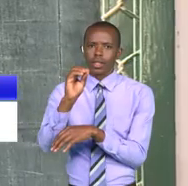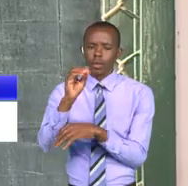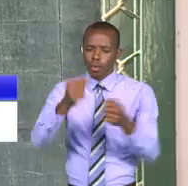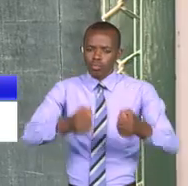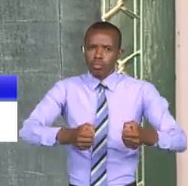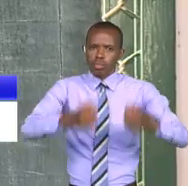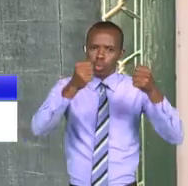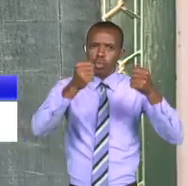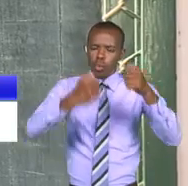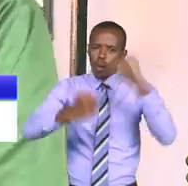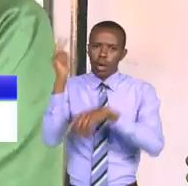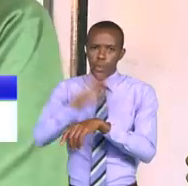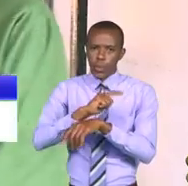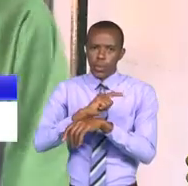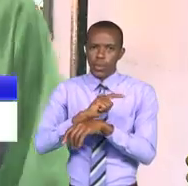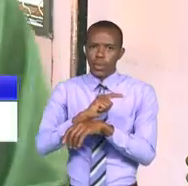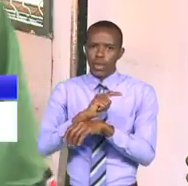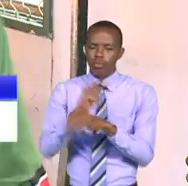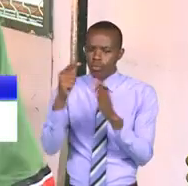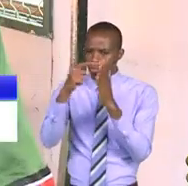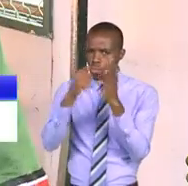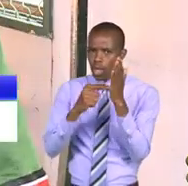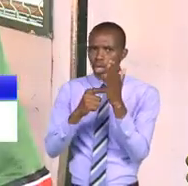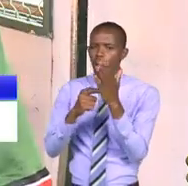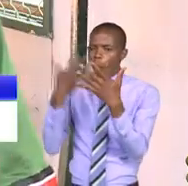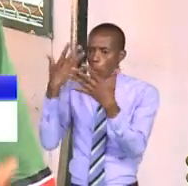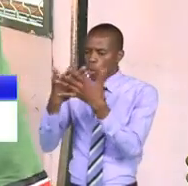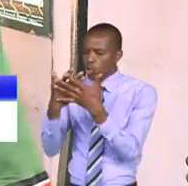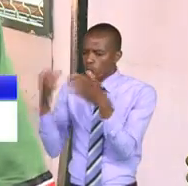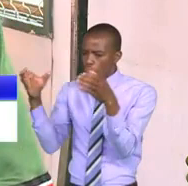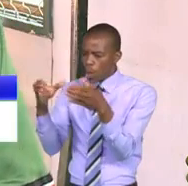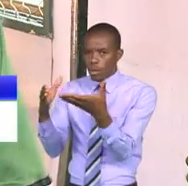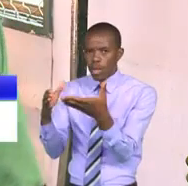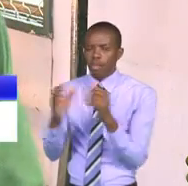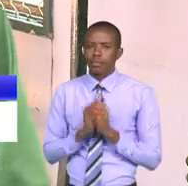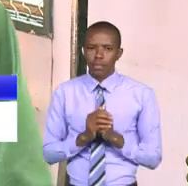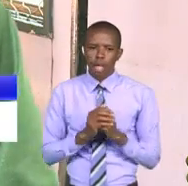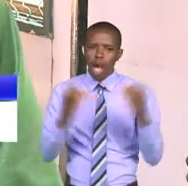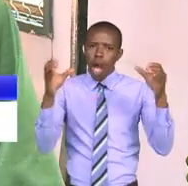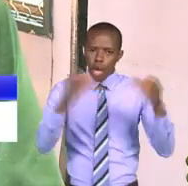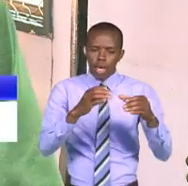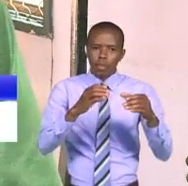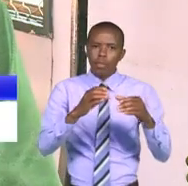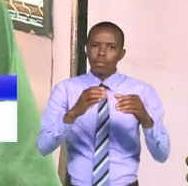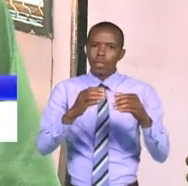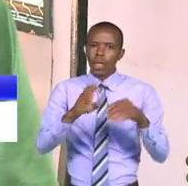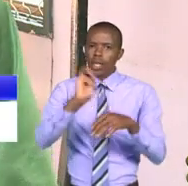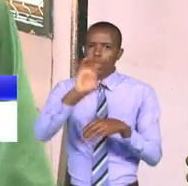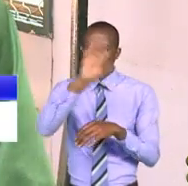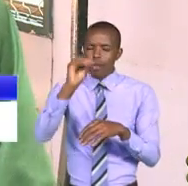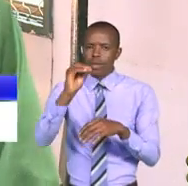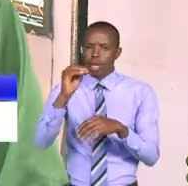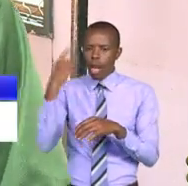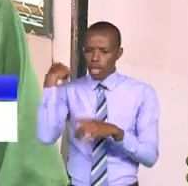African Challenge. This team, we are Magresa, they are the club's champions of East Africa. They won it last year when it